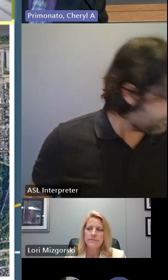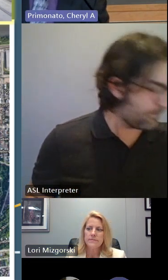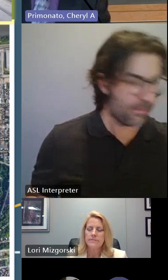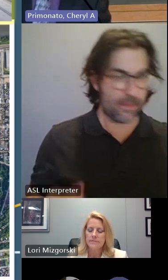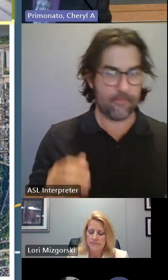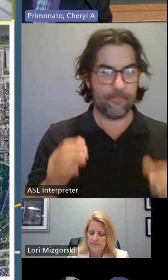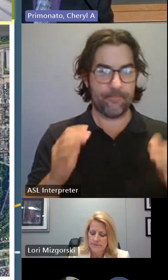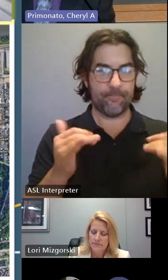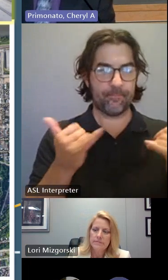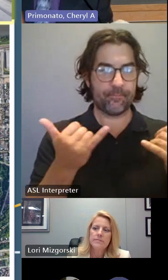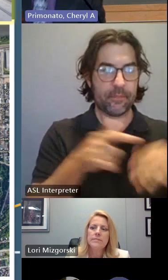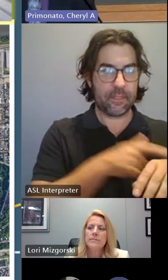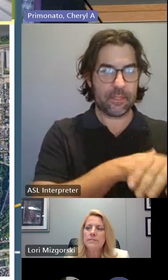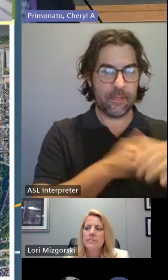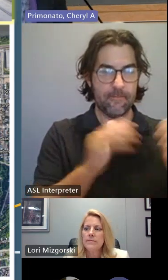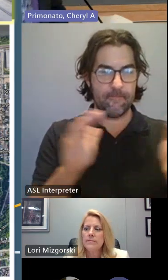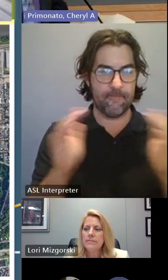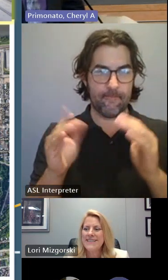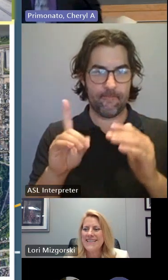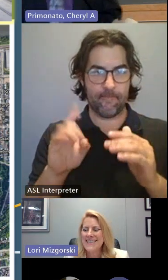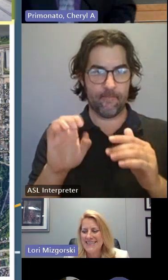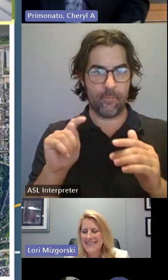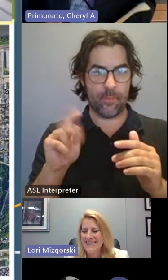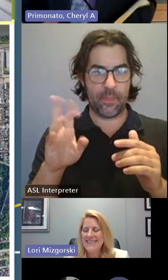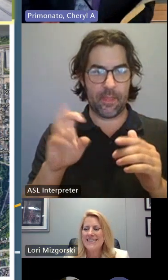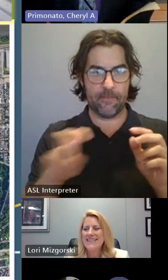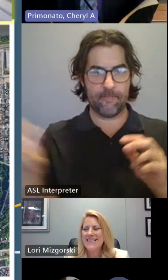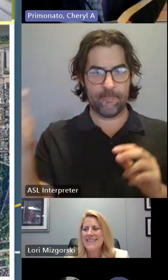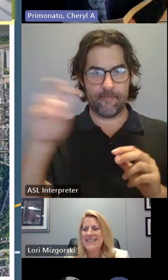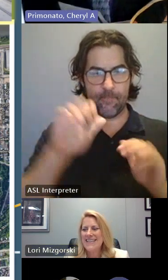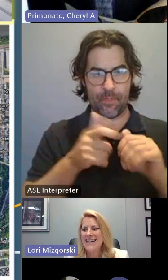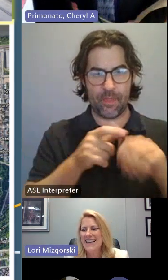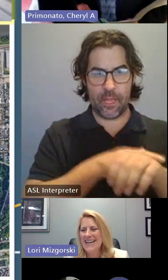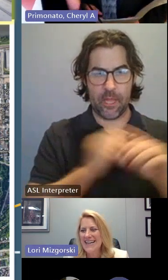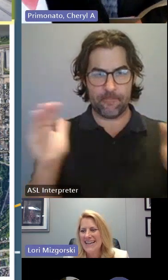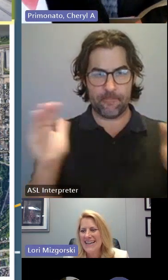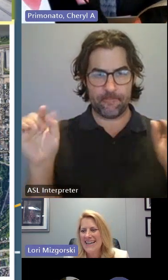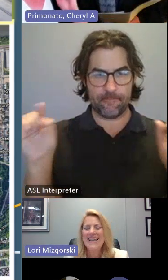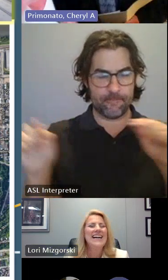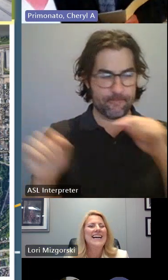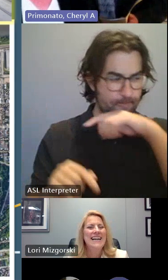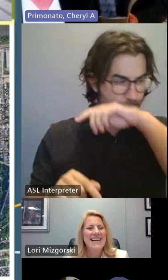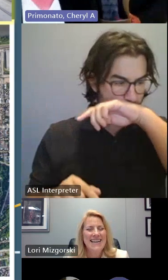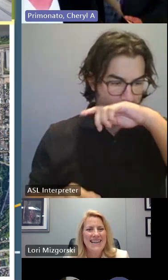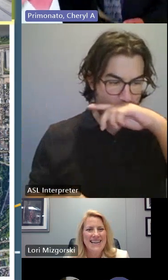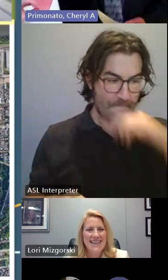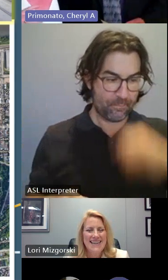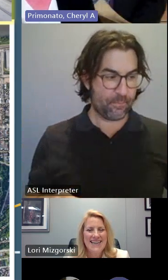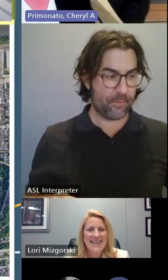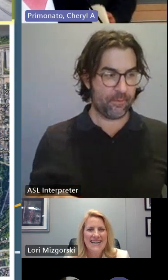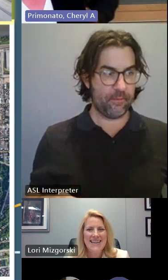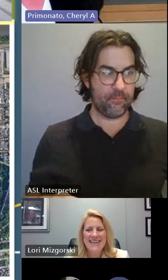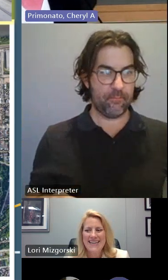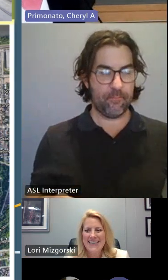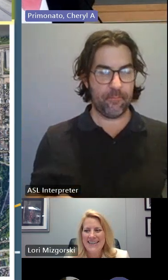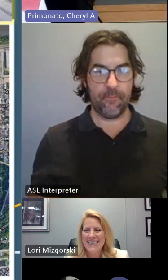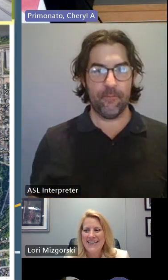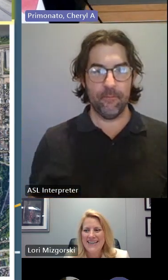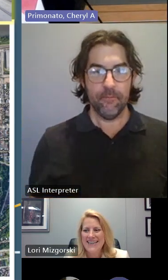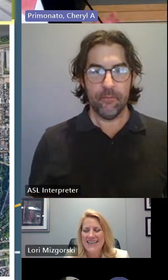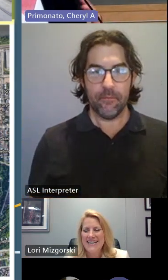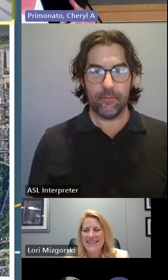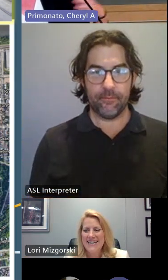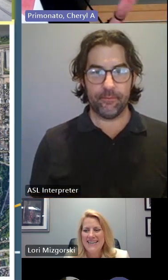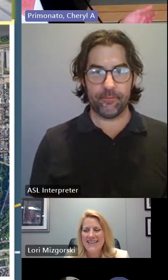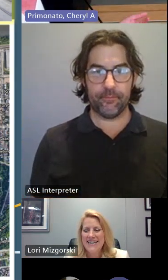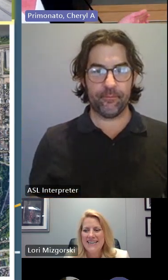a great question, and here's Amy. So we're going to I'll tackle that one because we're in the discussions right now about finalizing the plans for service,